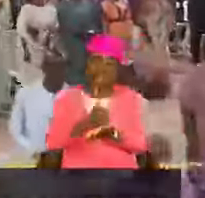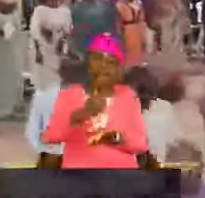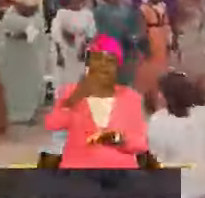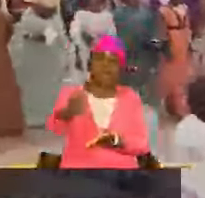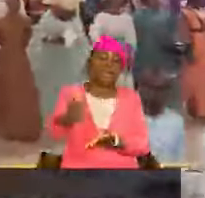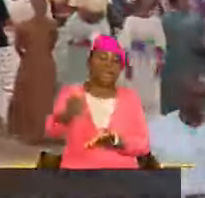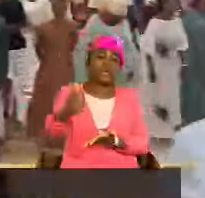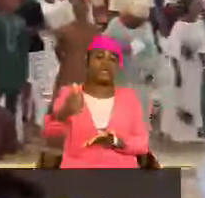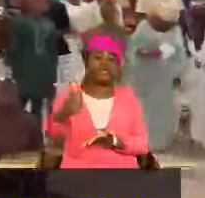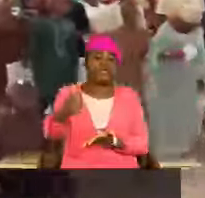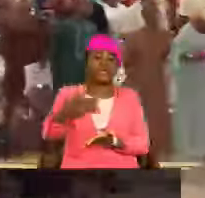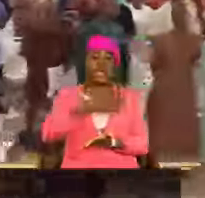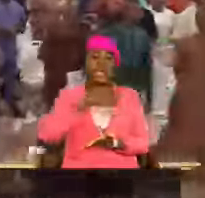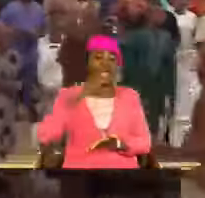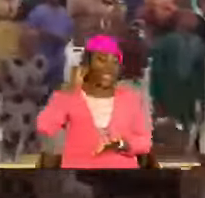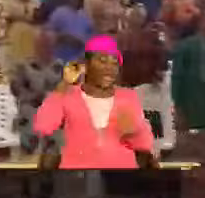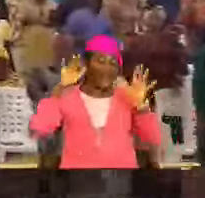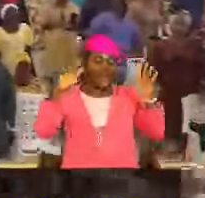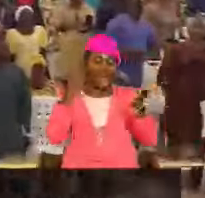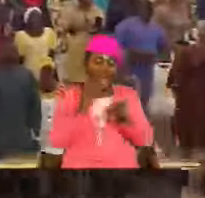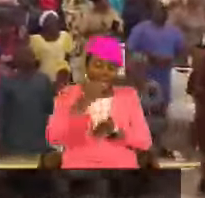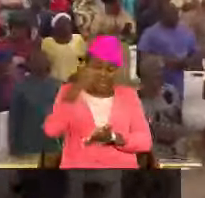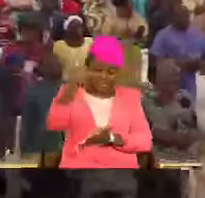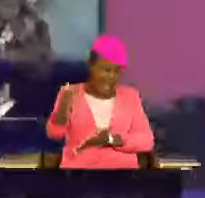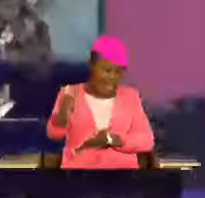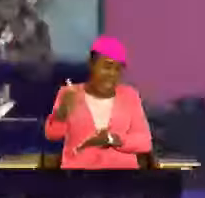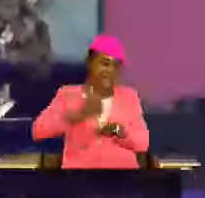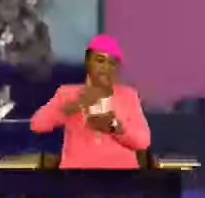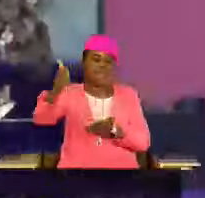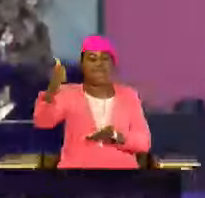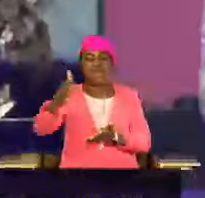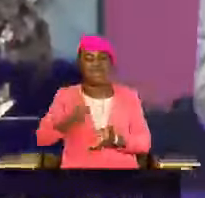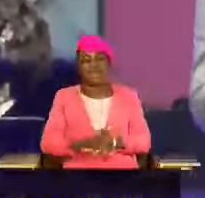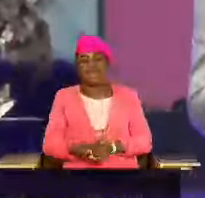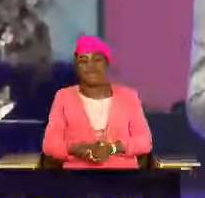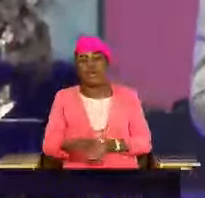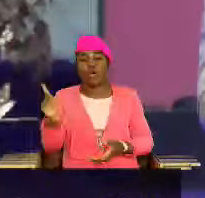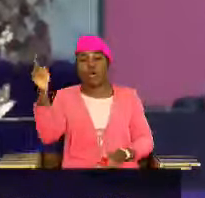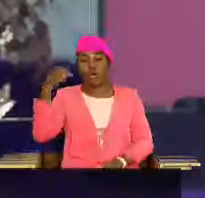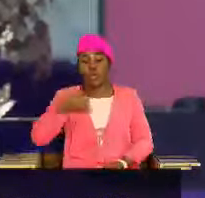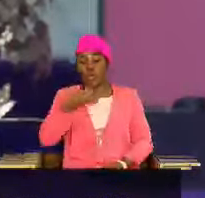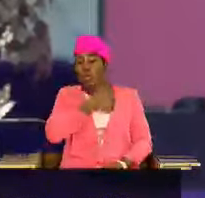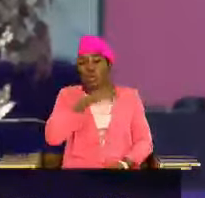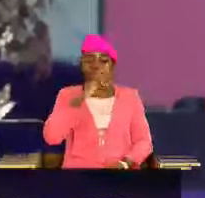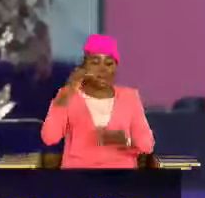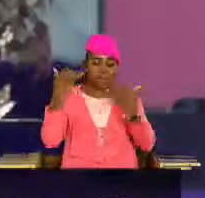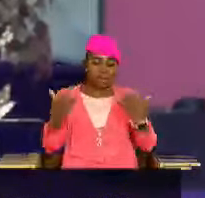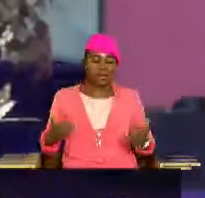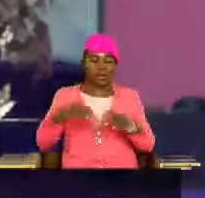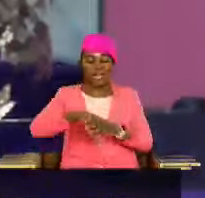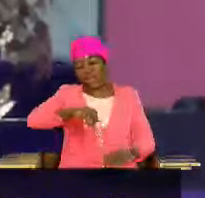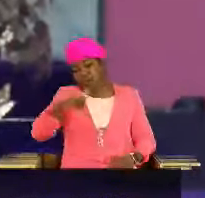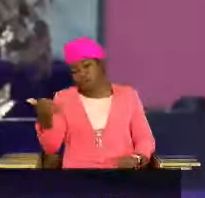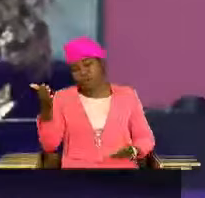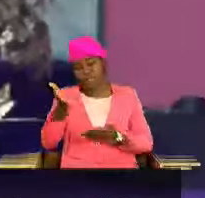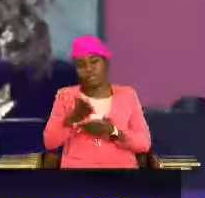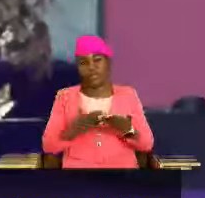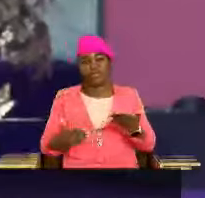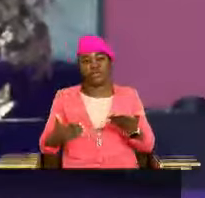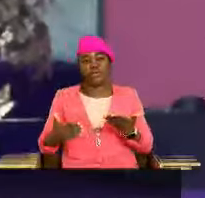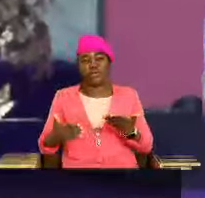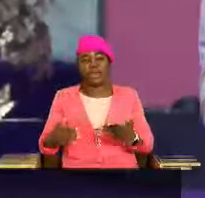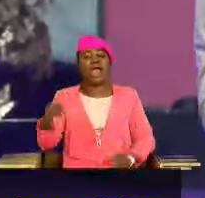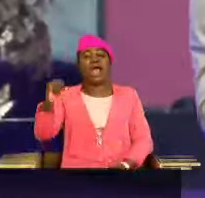pray louder amen we are in another section I